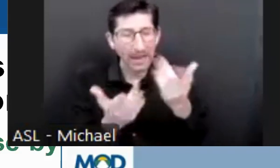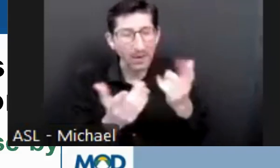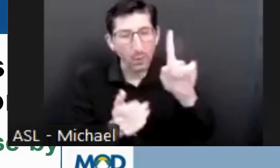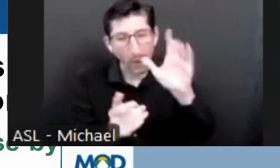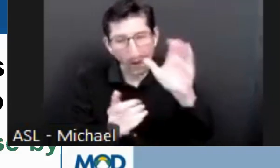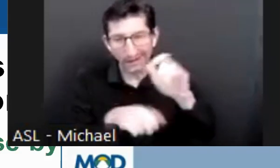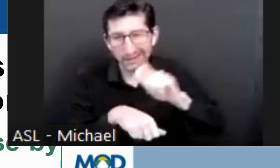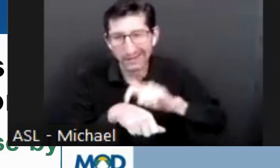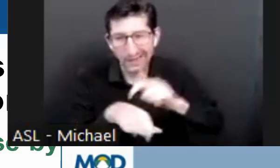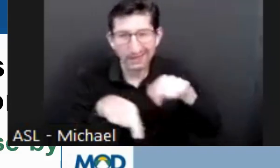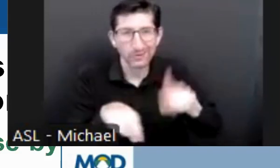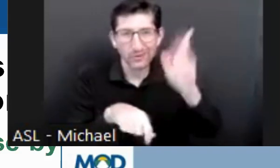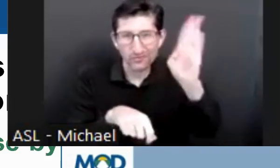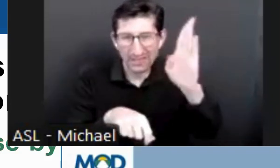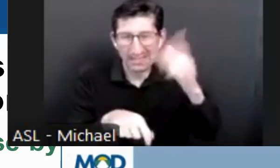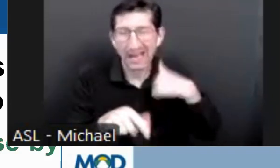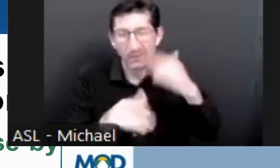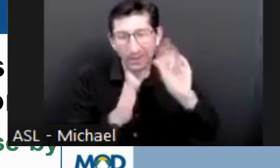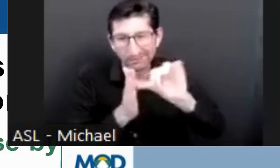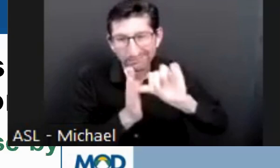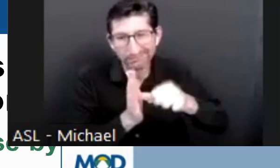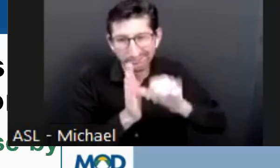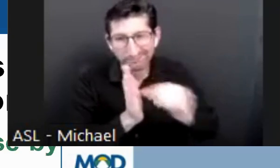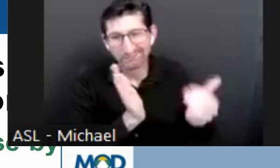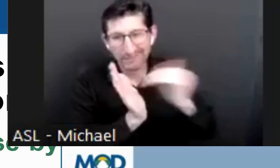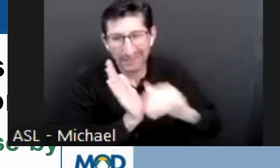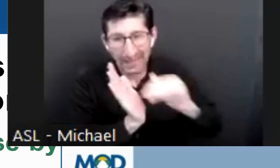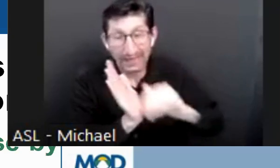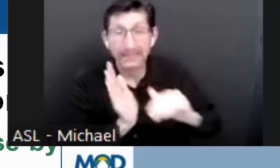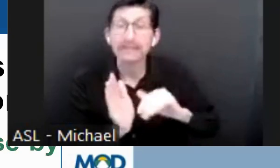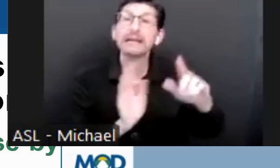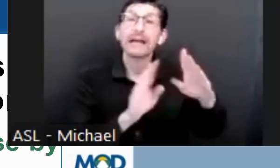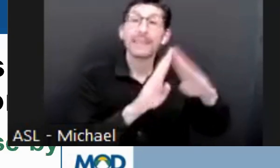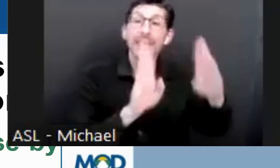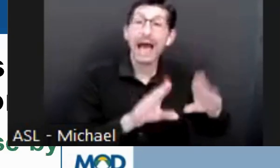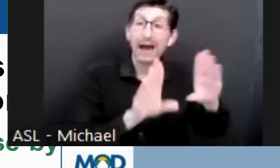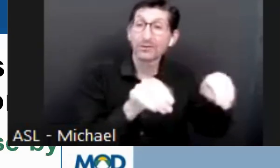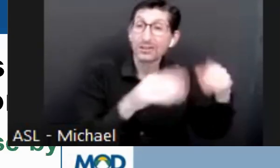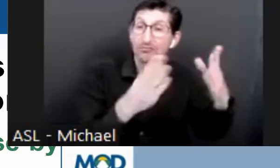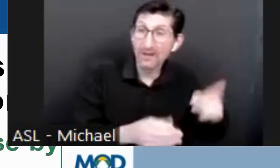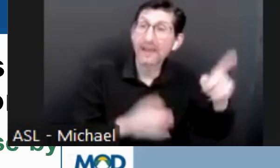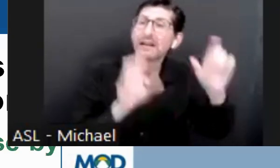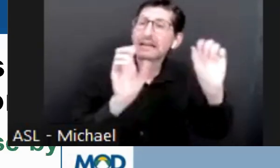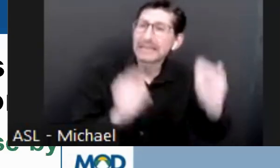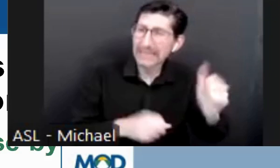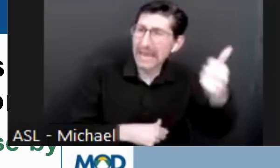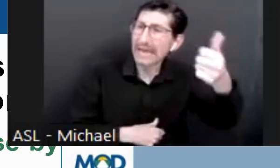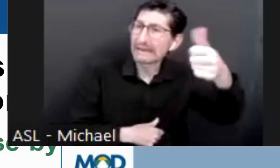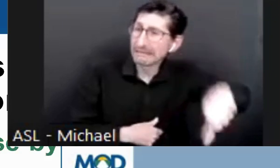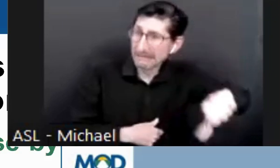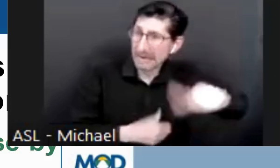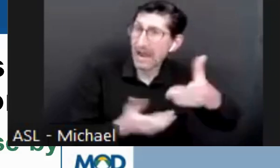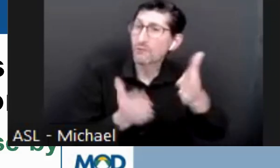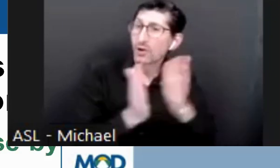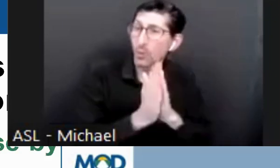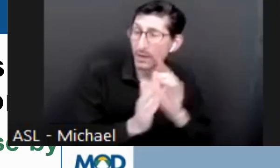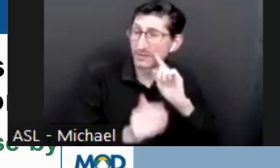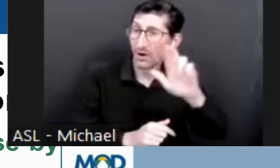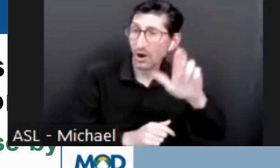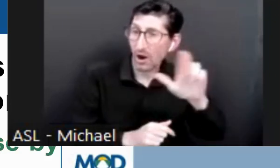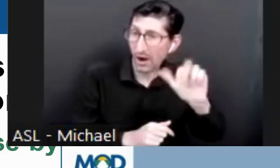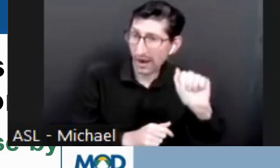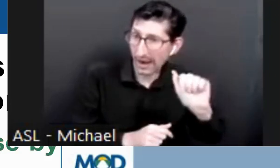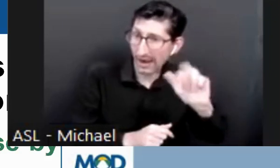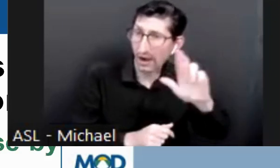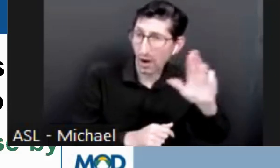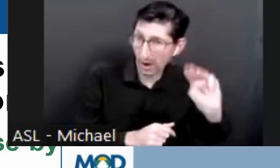throughout the presentation. There are instances in which a housing provider can legitimately deny a request for reasonable accommodation or